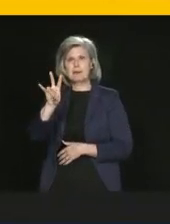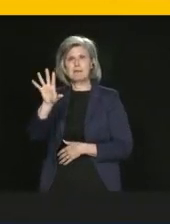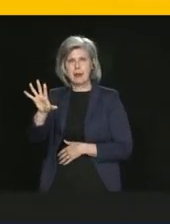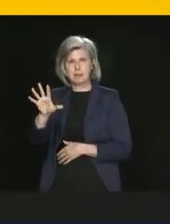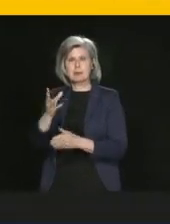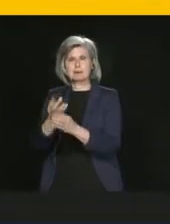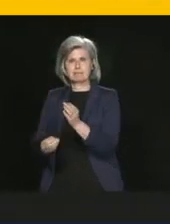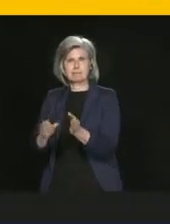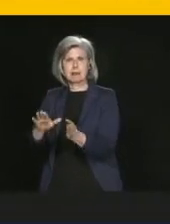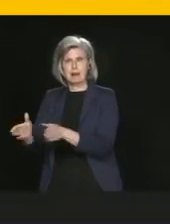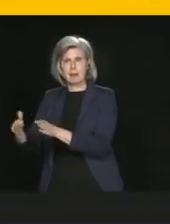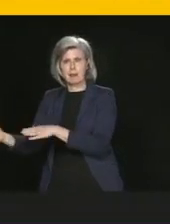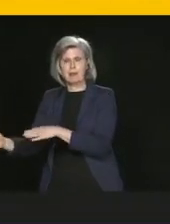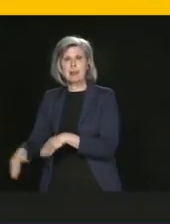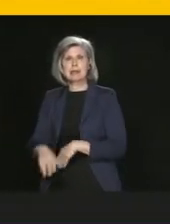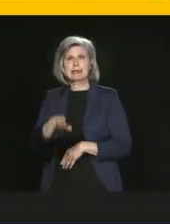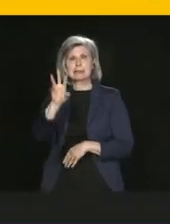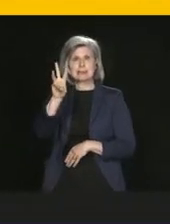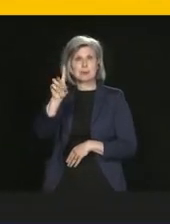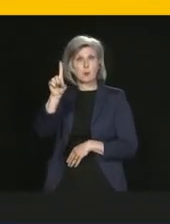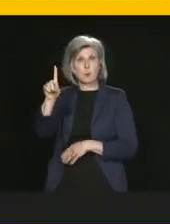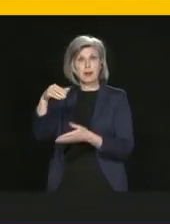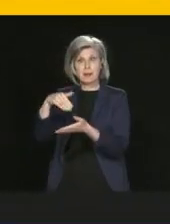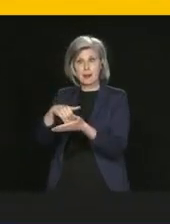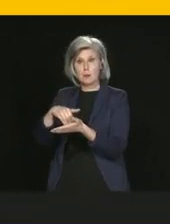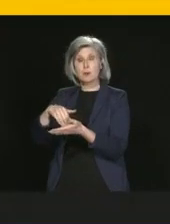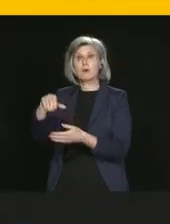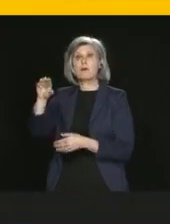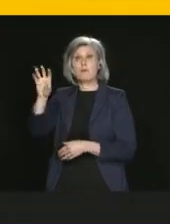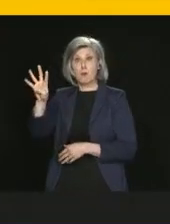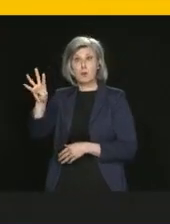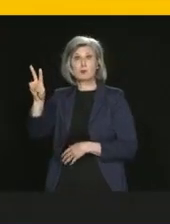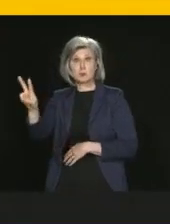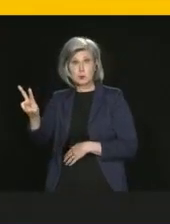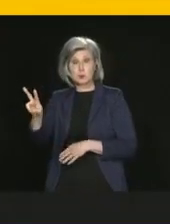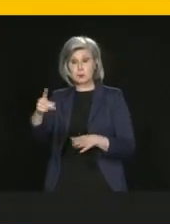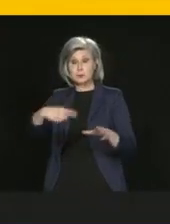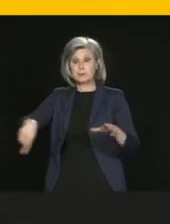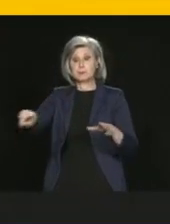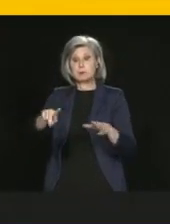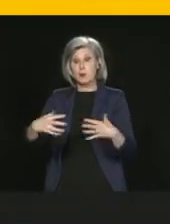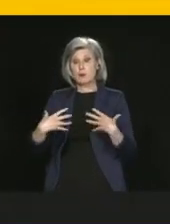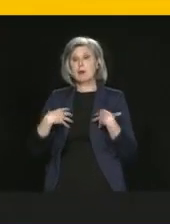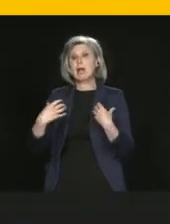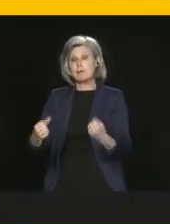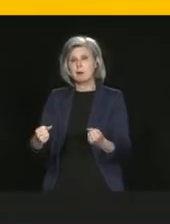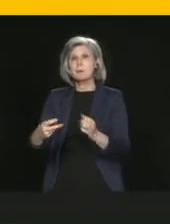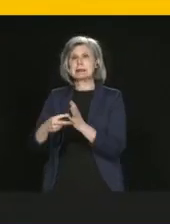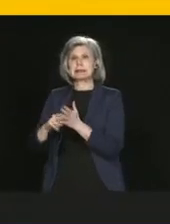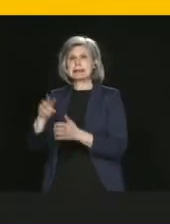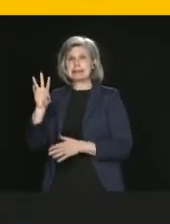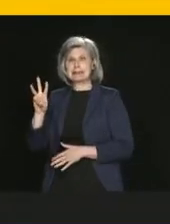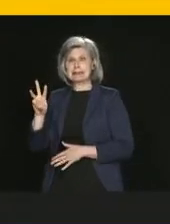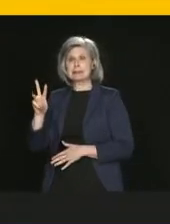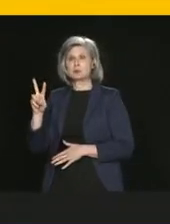61,042, or 62%, have now recovered. Labs across Canada have tested over